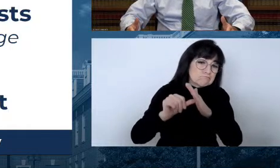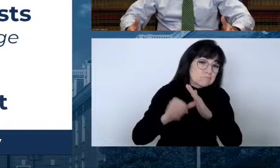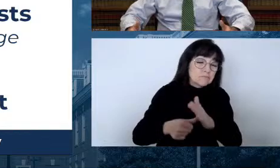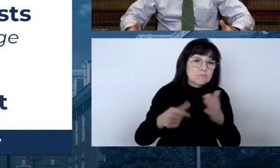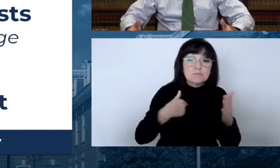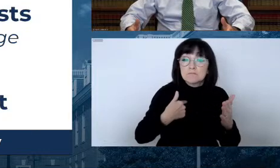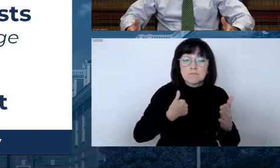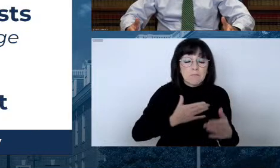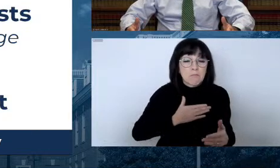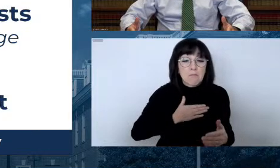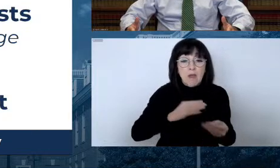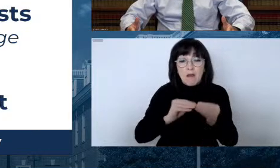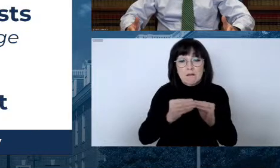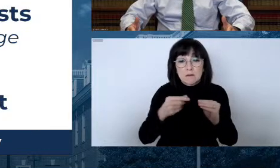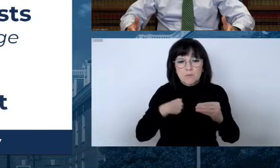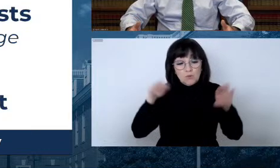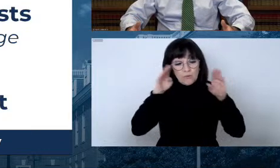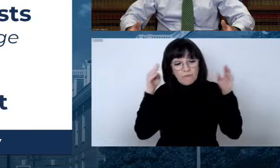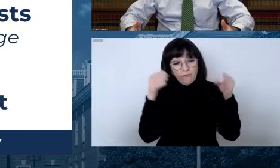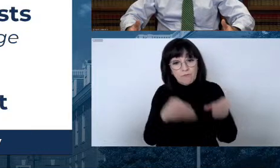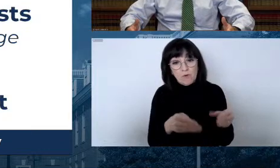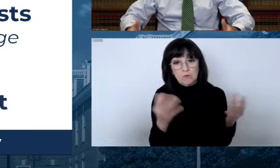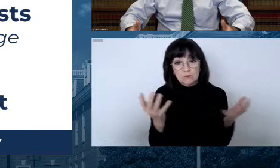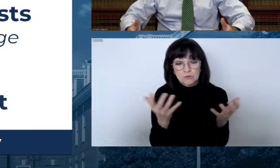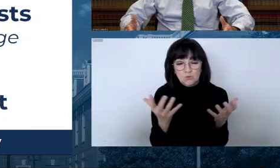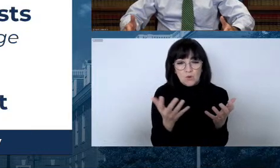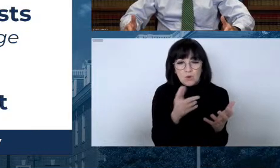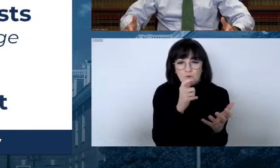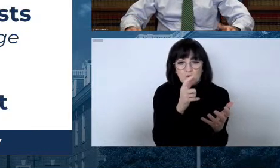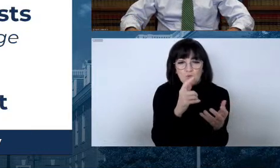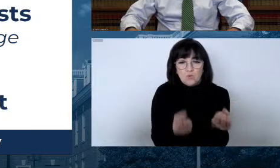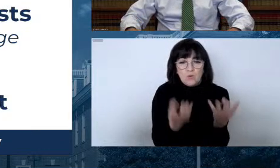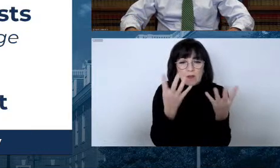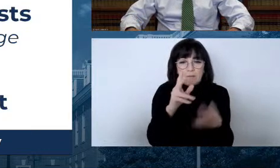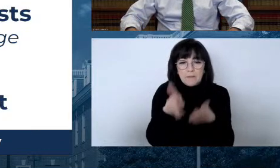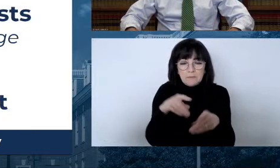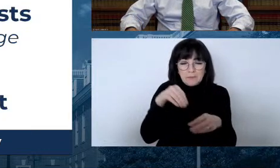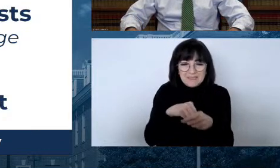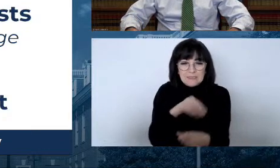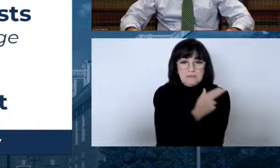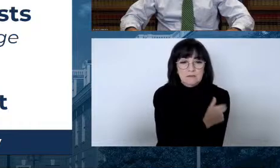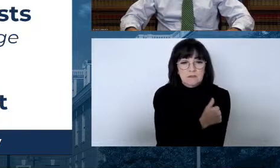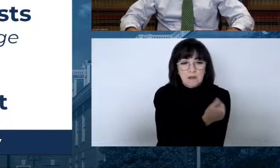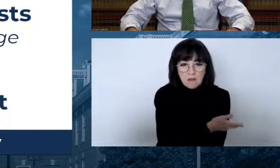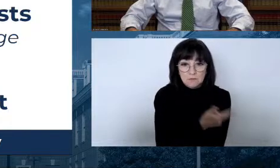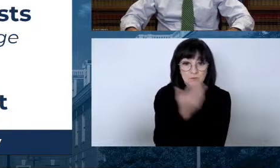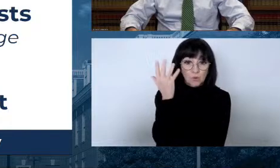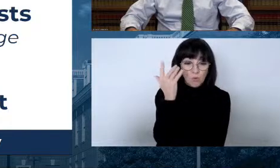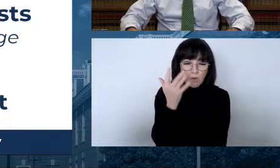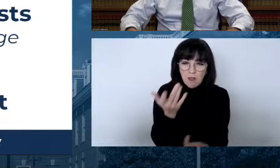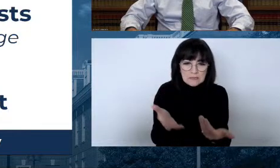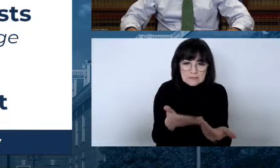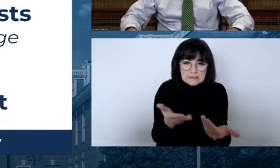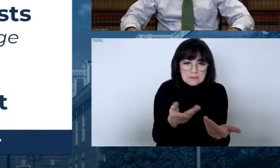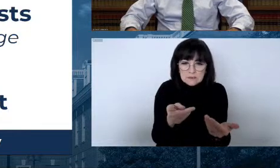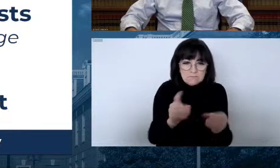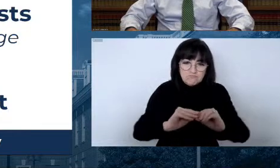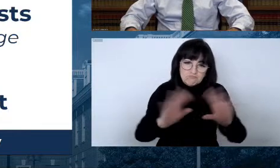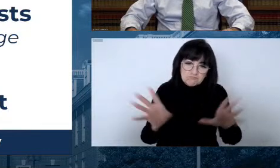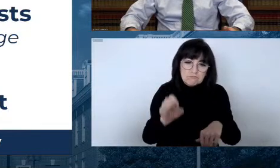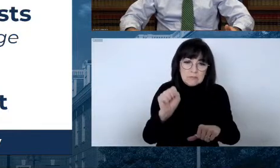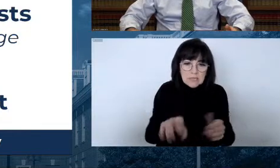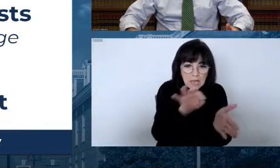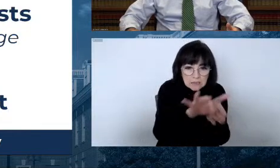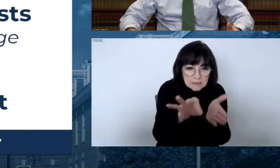hospitalized with COVID are counted by our hospital teams in each of those facilities. We're